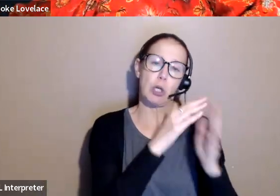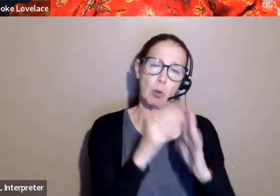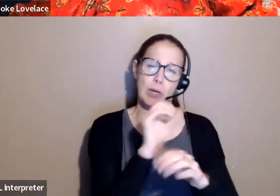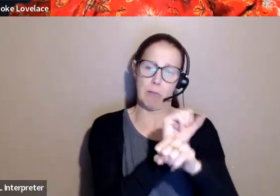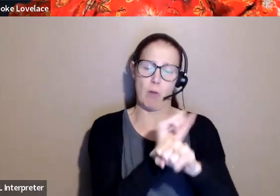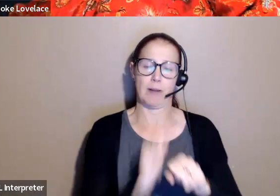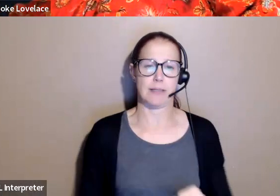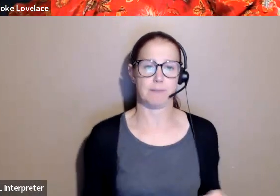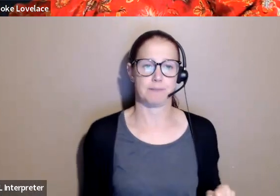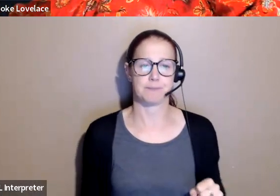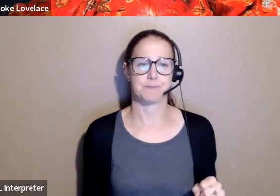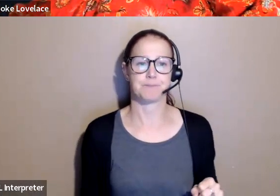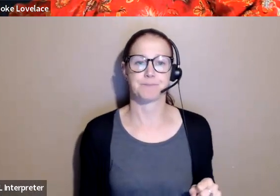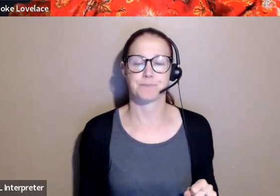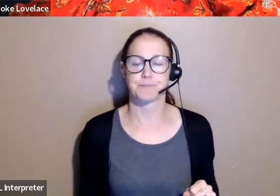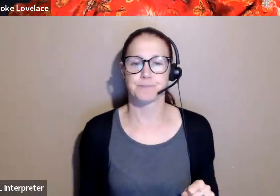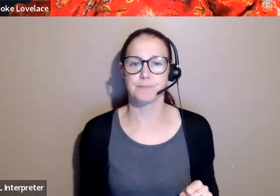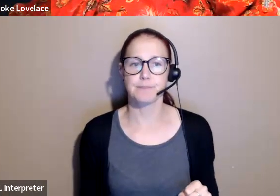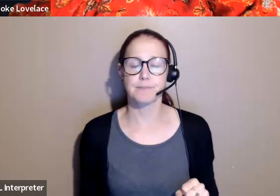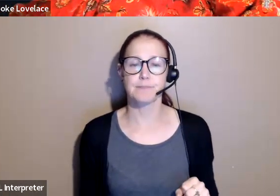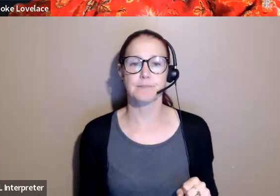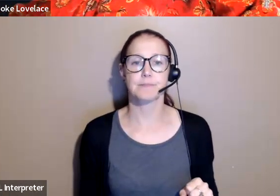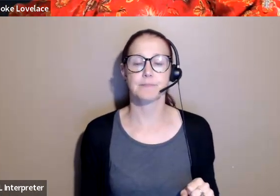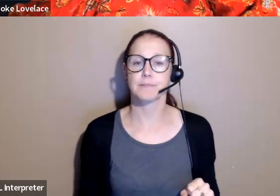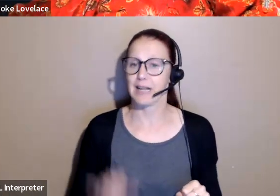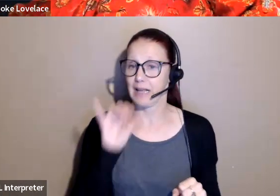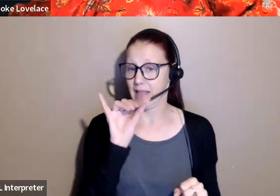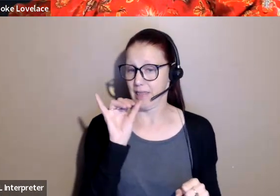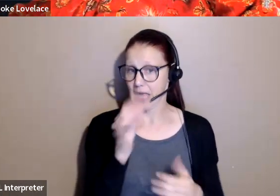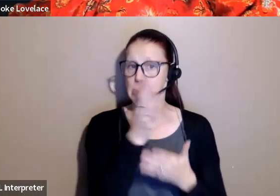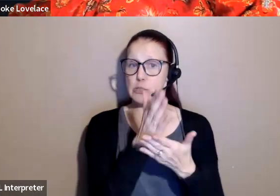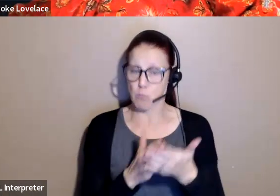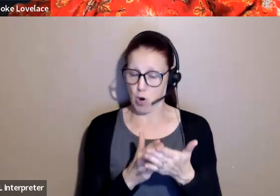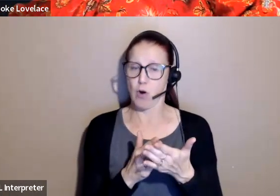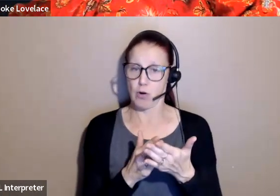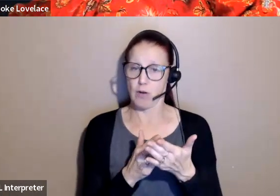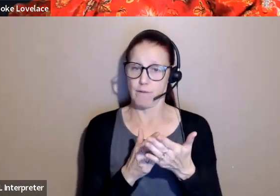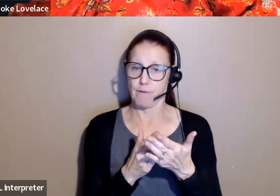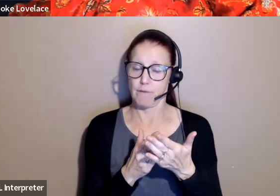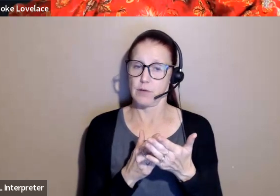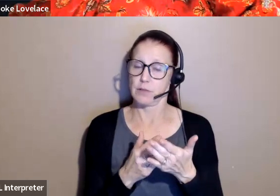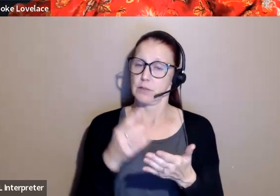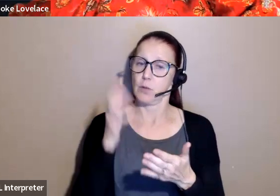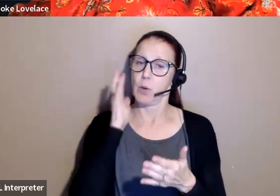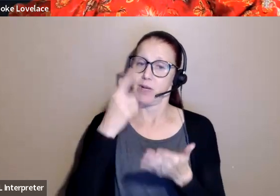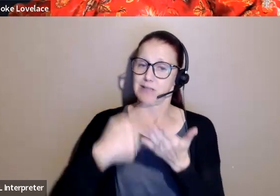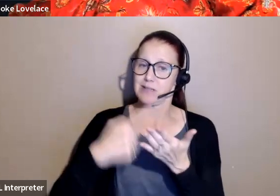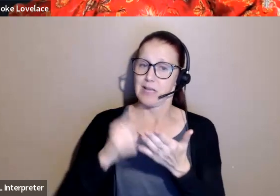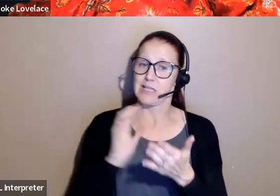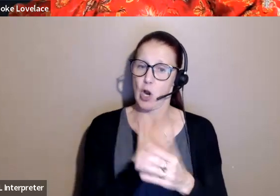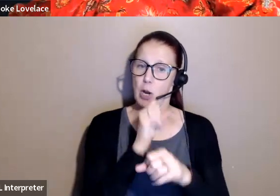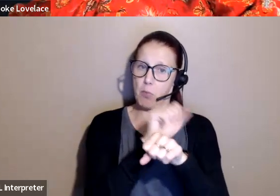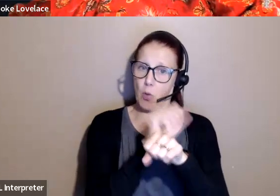employment. So that's part of what we'll be talking about in kind of our